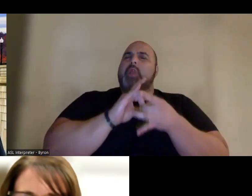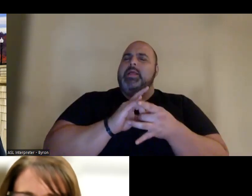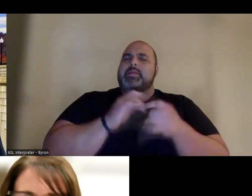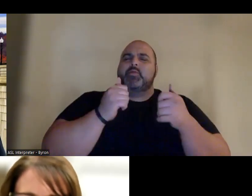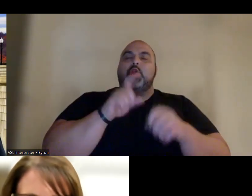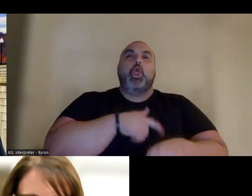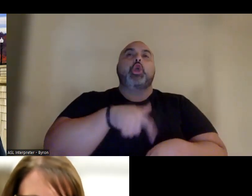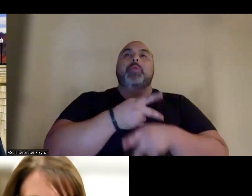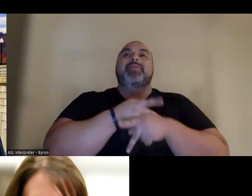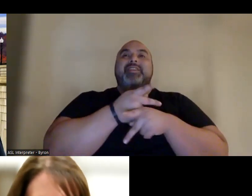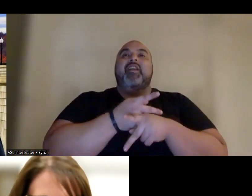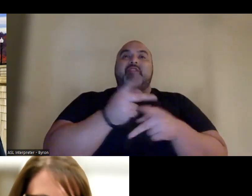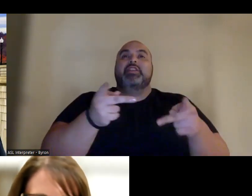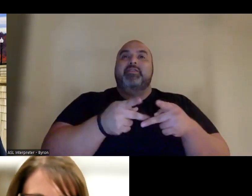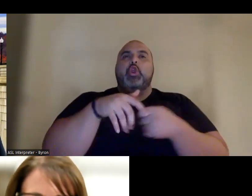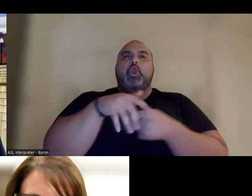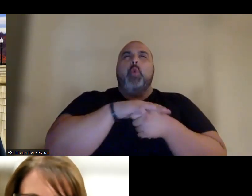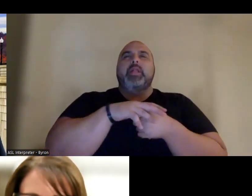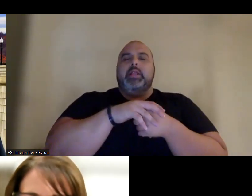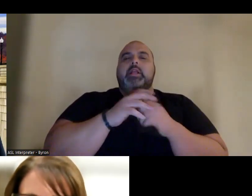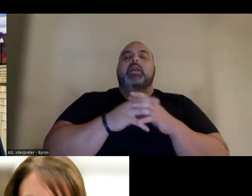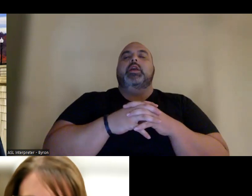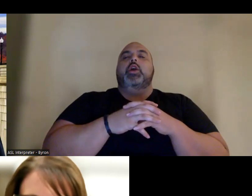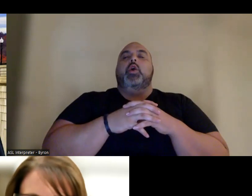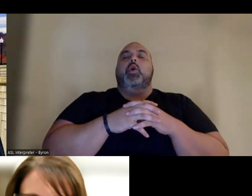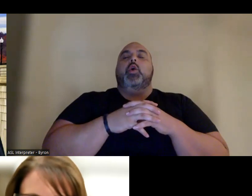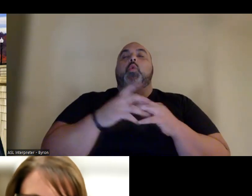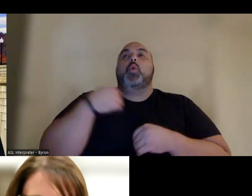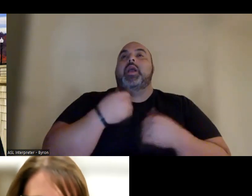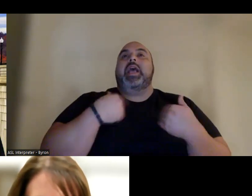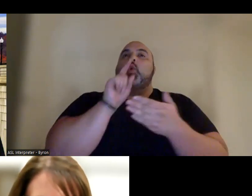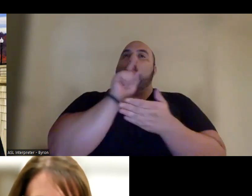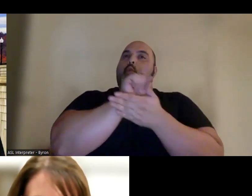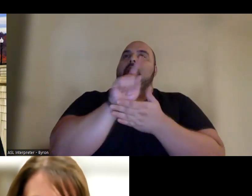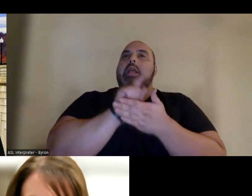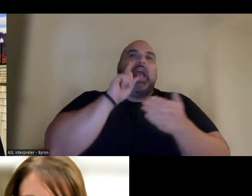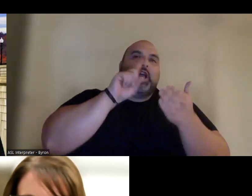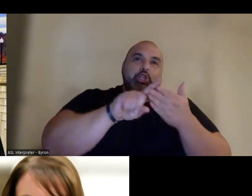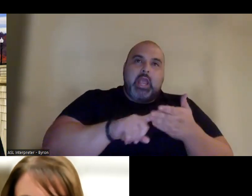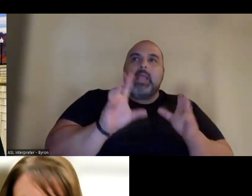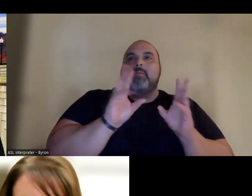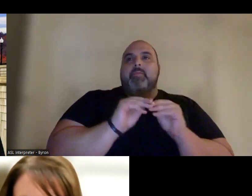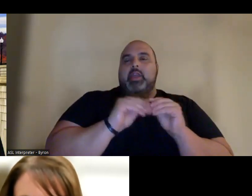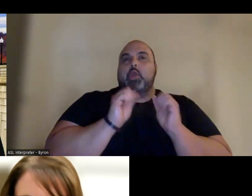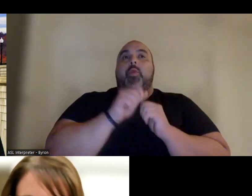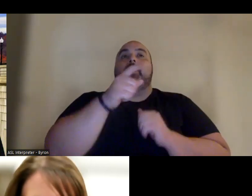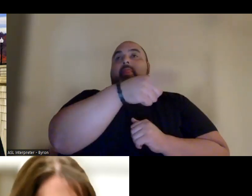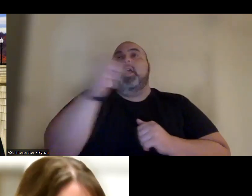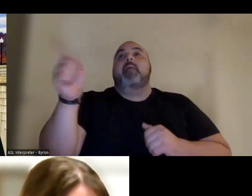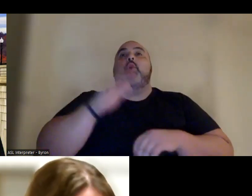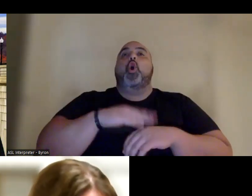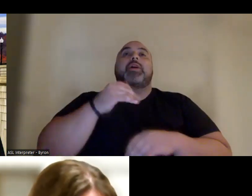facilities here locally. We had a weekly check-in meeting with them on telephone.